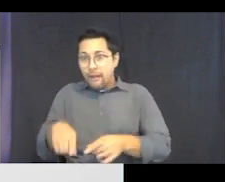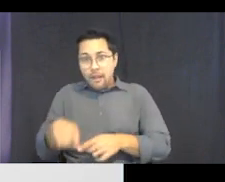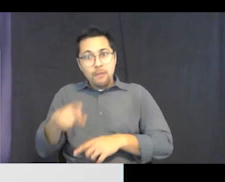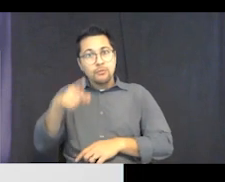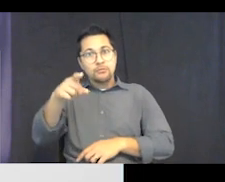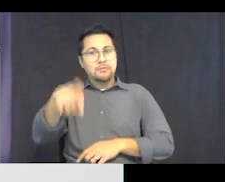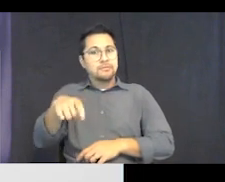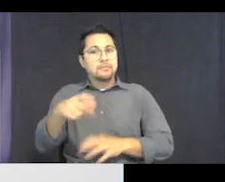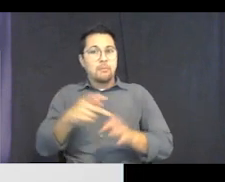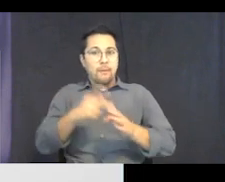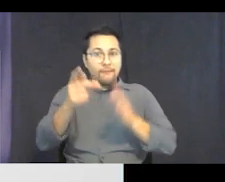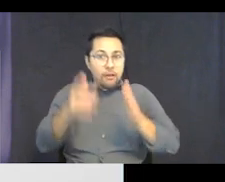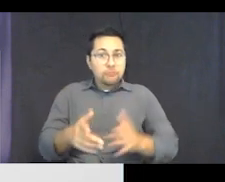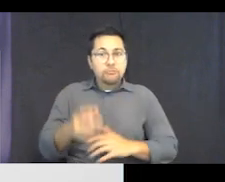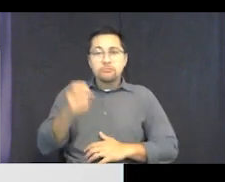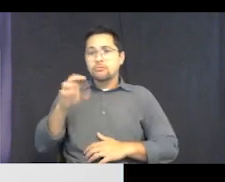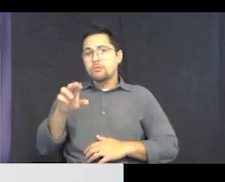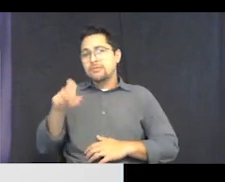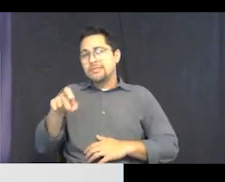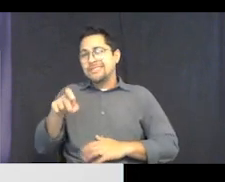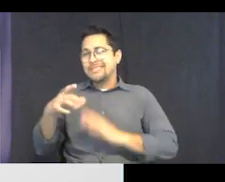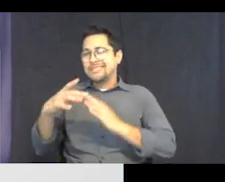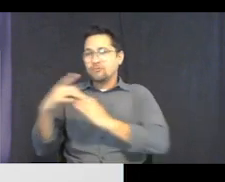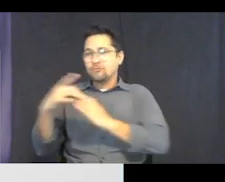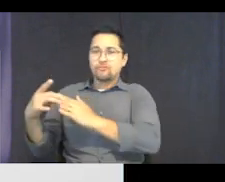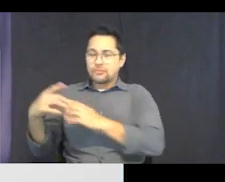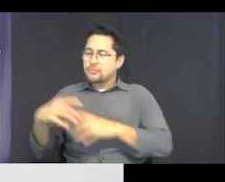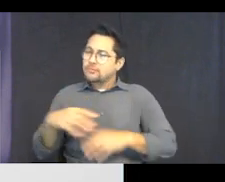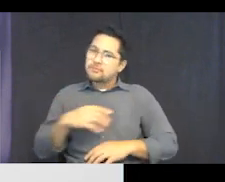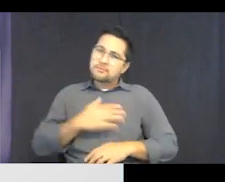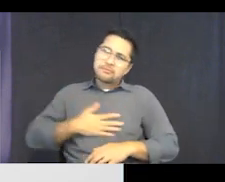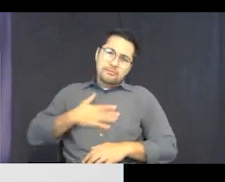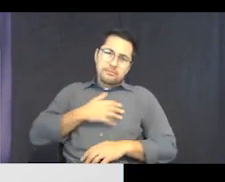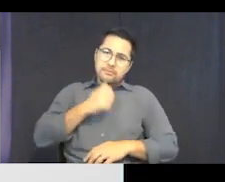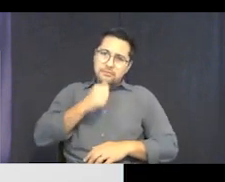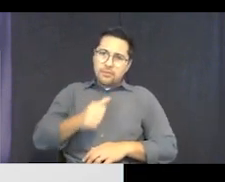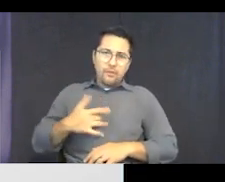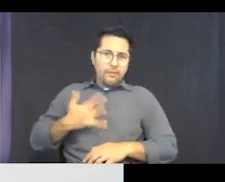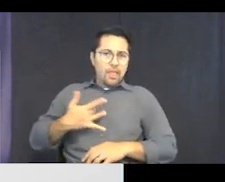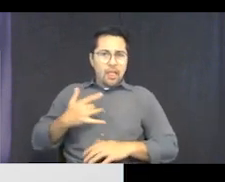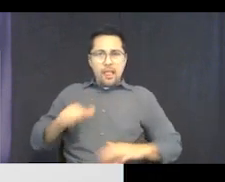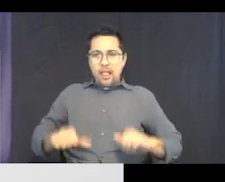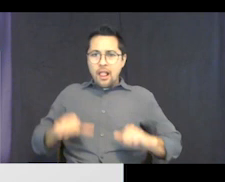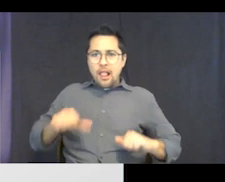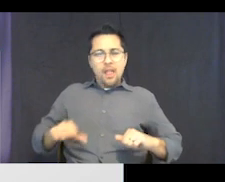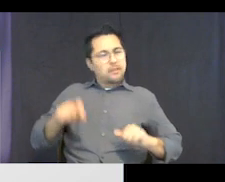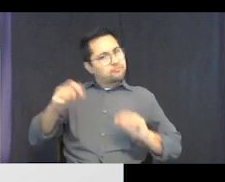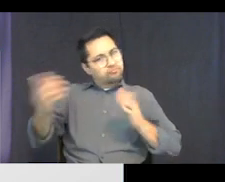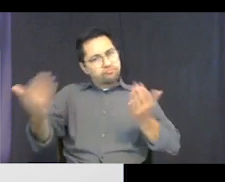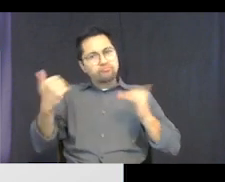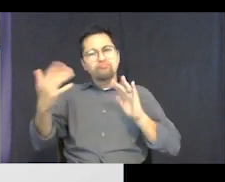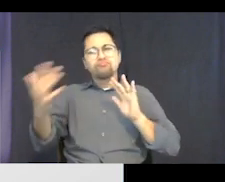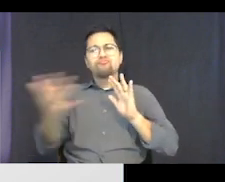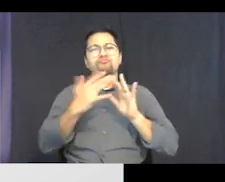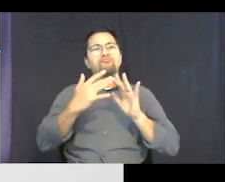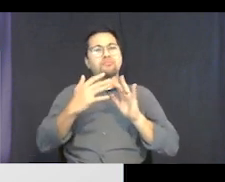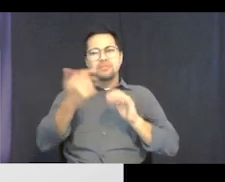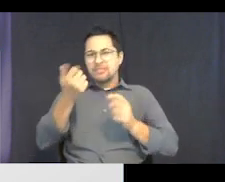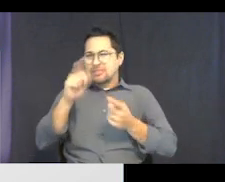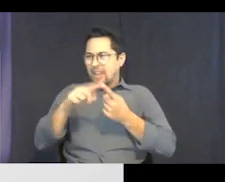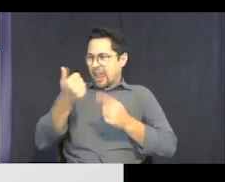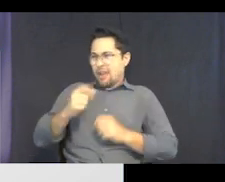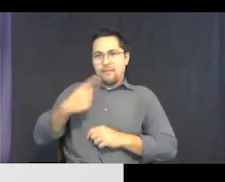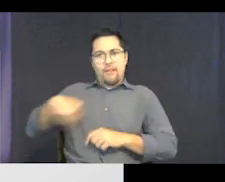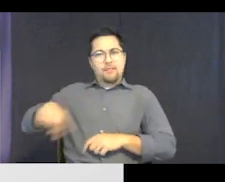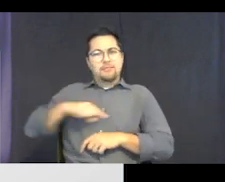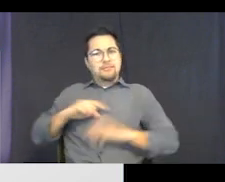a professional or you need some direction. So don't hesitate to reach out to any of us. And with